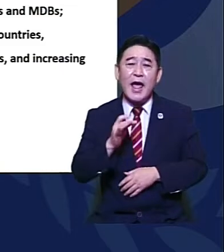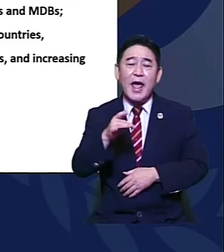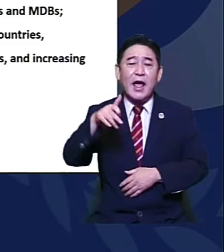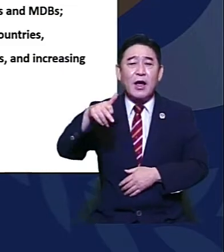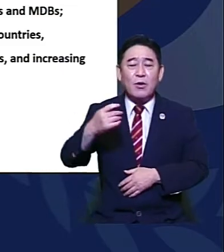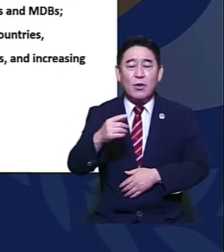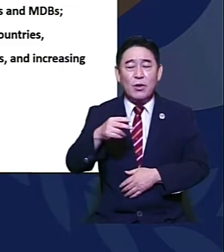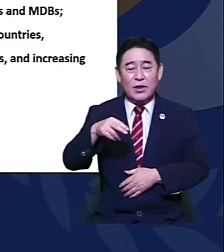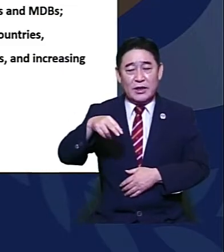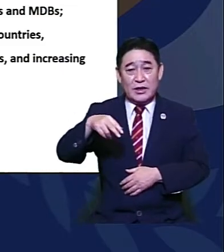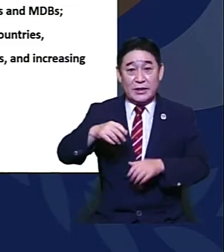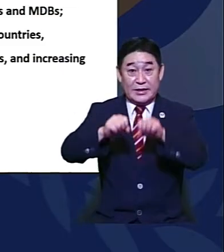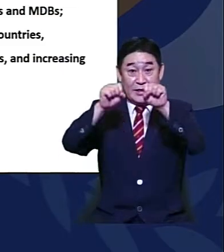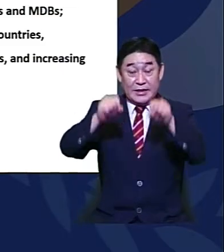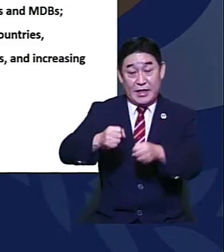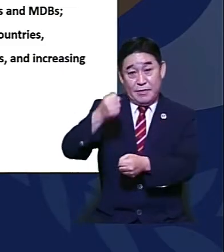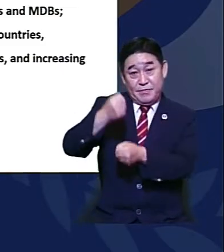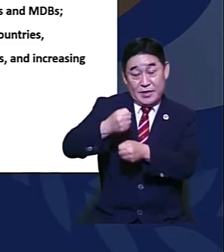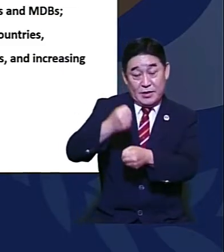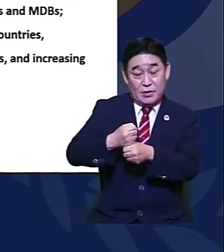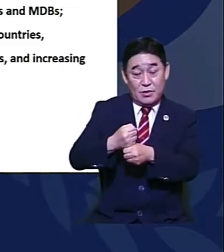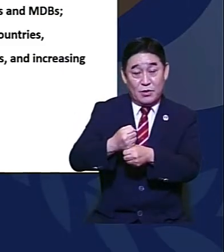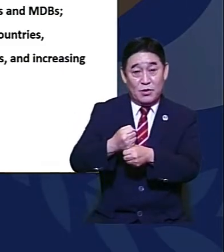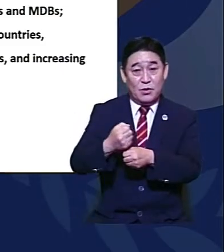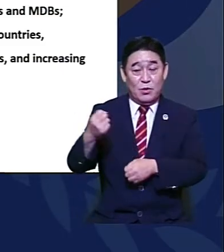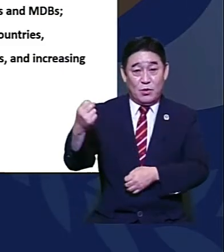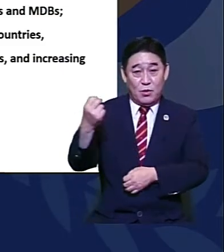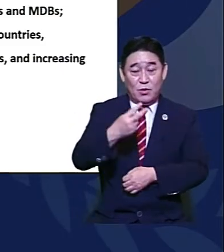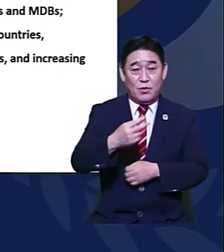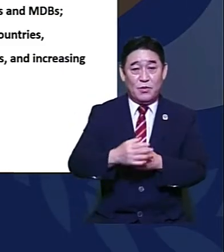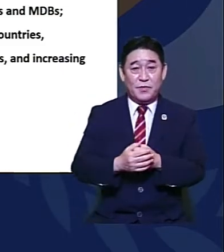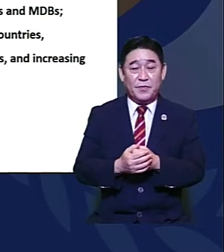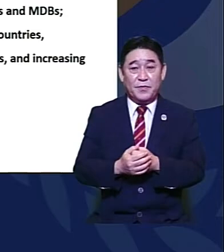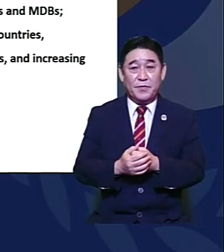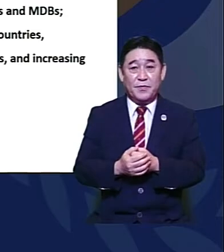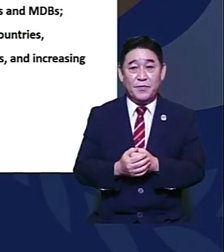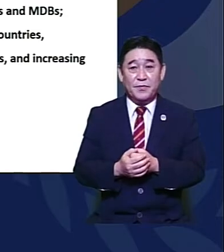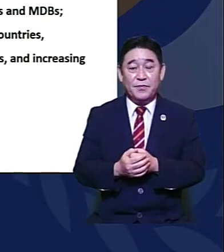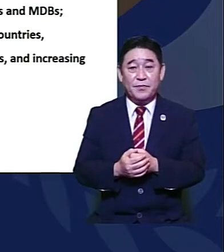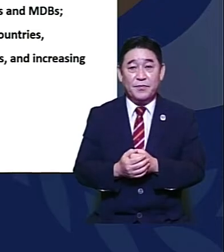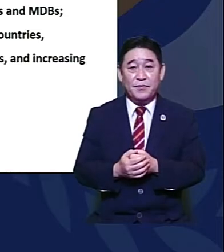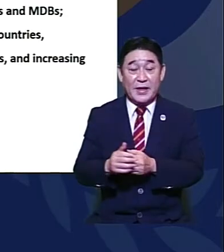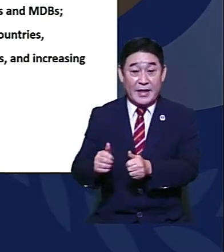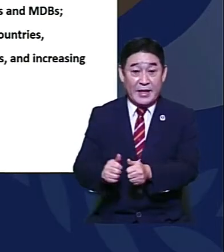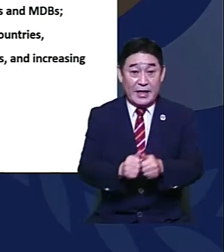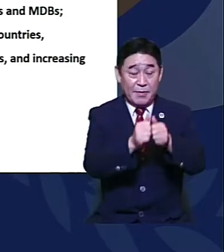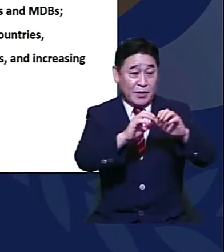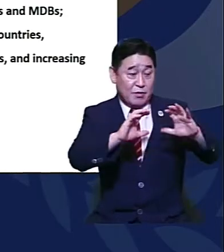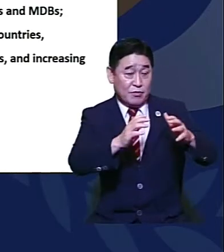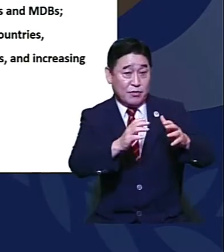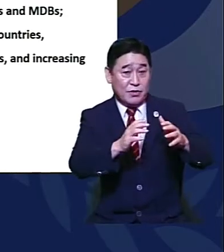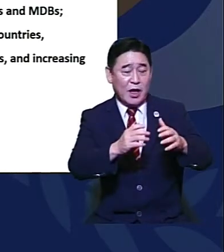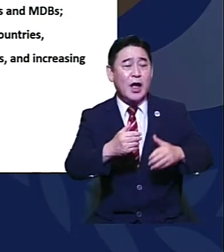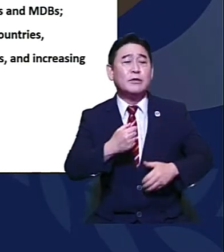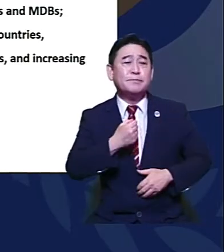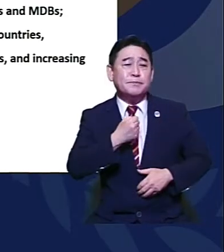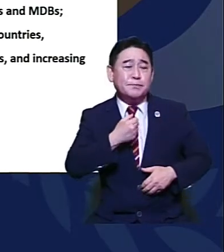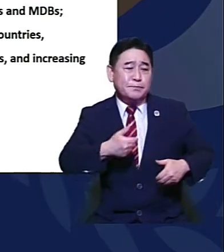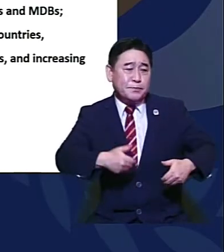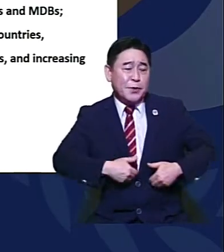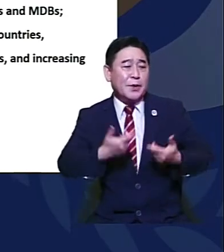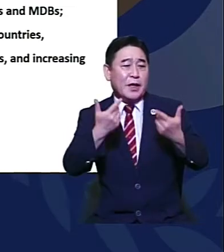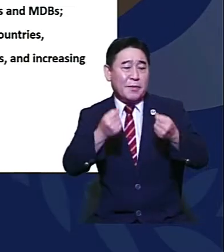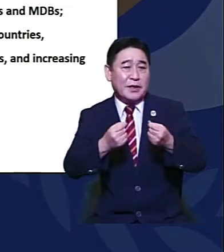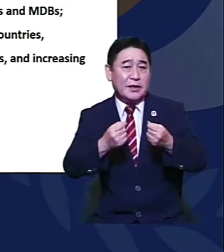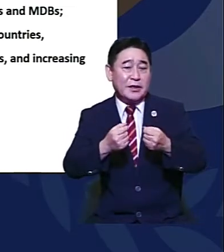excavating flagship projects tailored to partner countries' needs. Secondly,